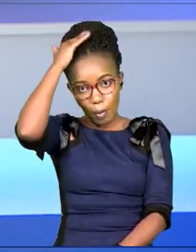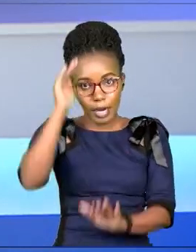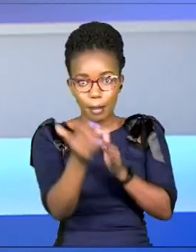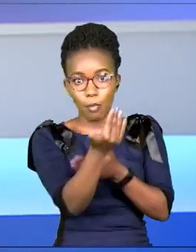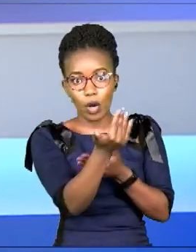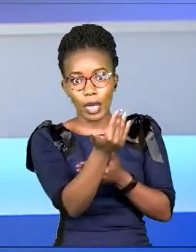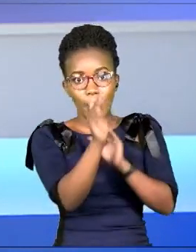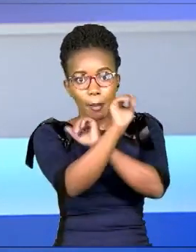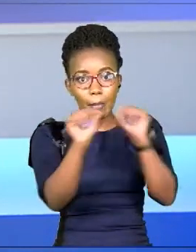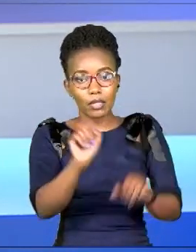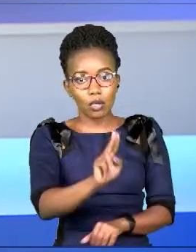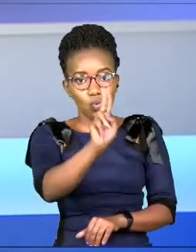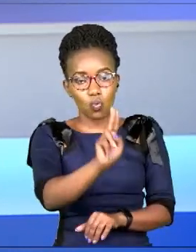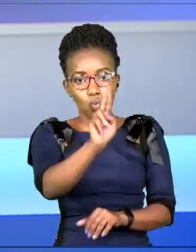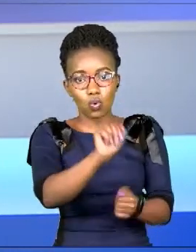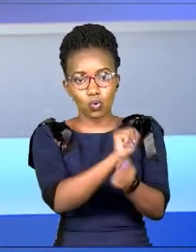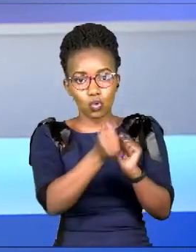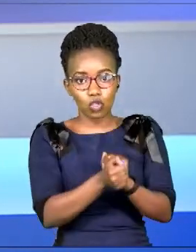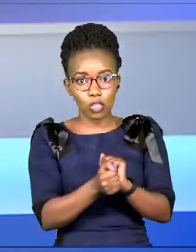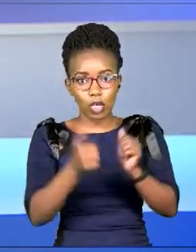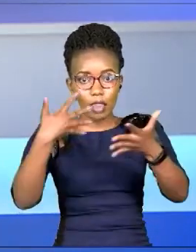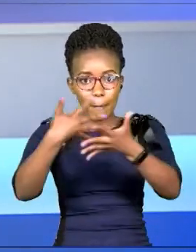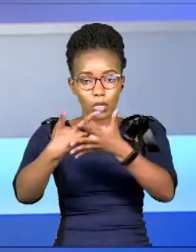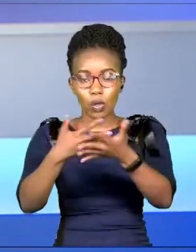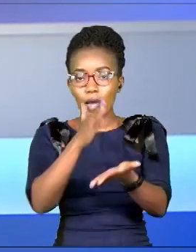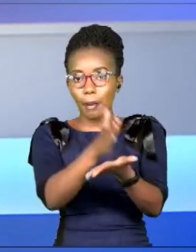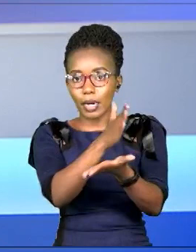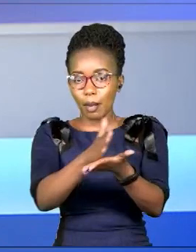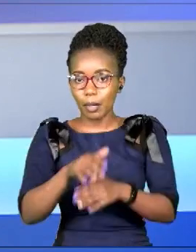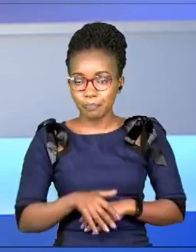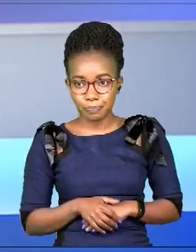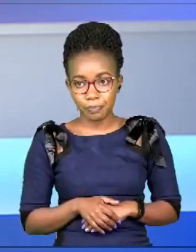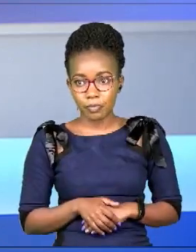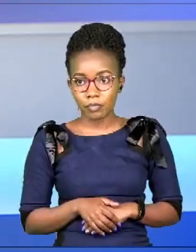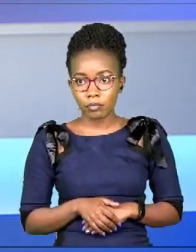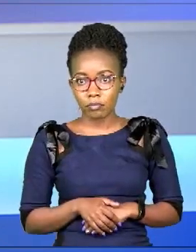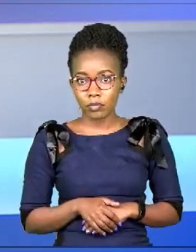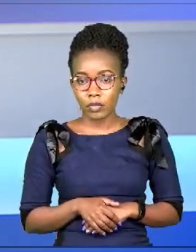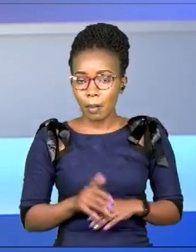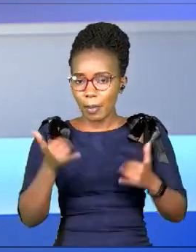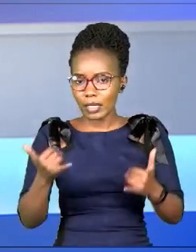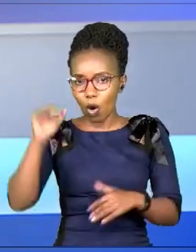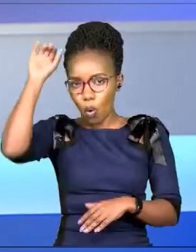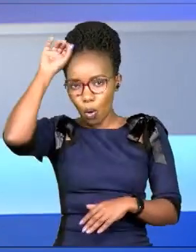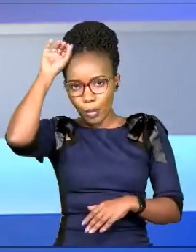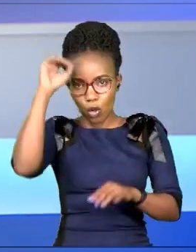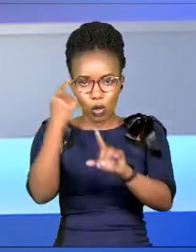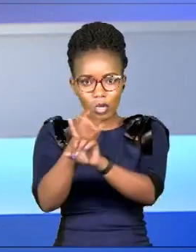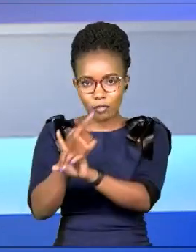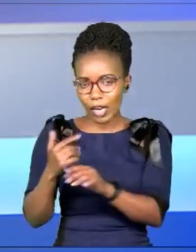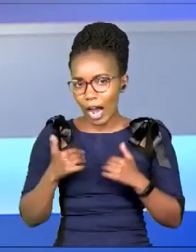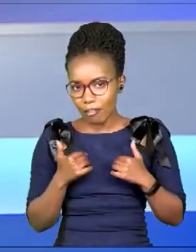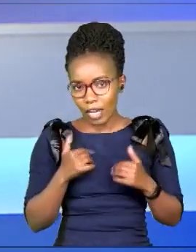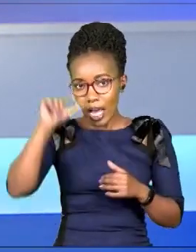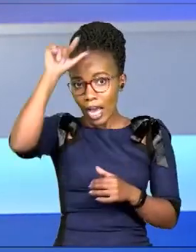the president to make drastic changes in the prisons department. The situation has, however, caused a number of questions about the government's